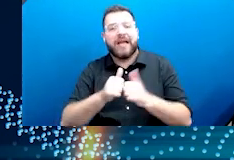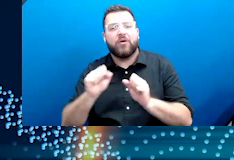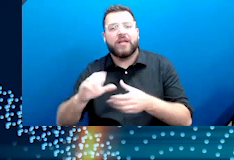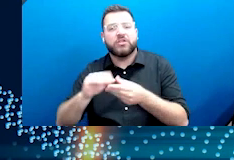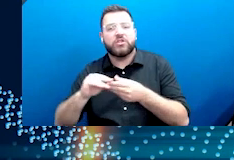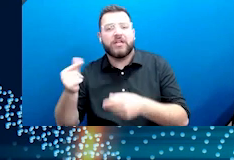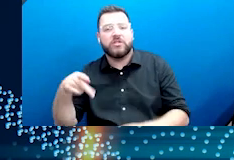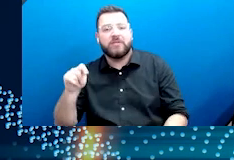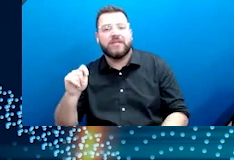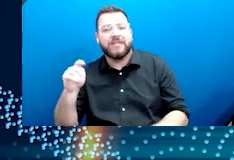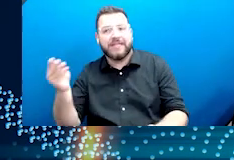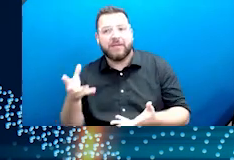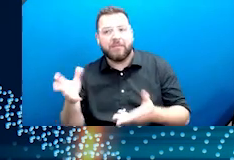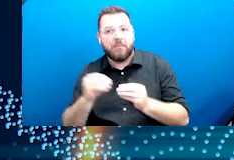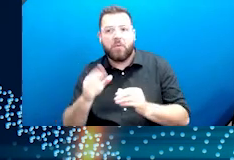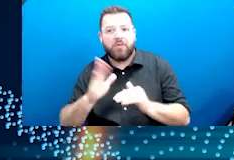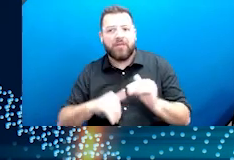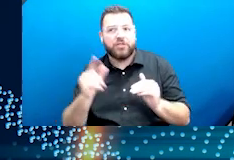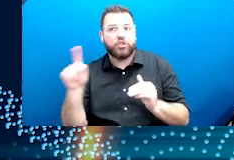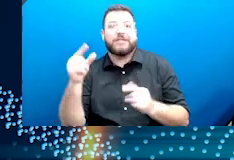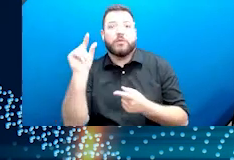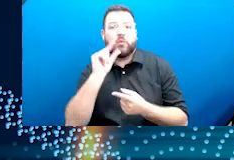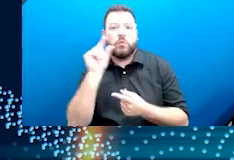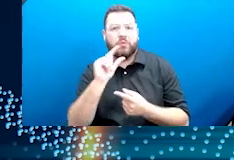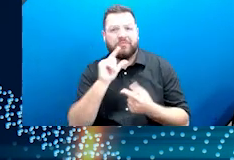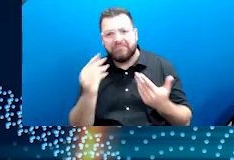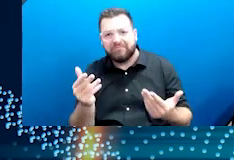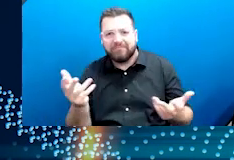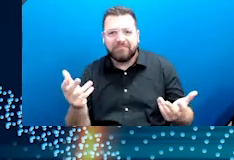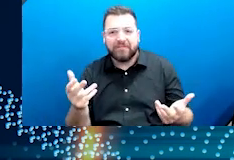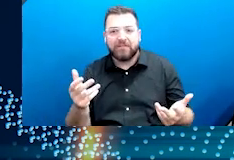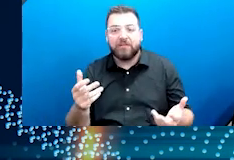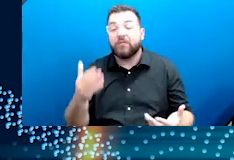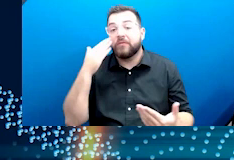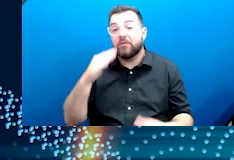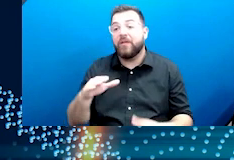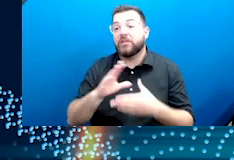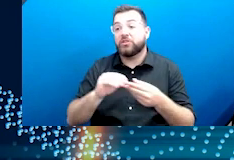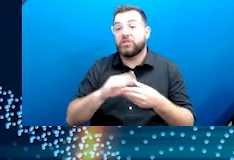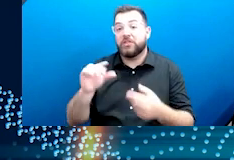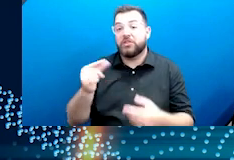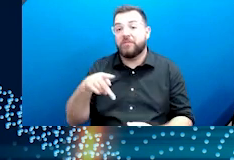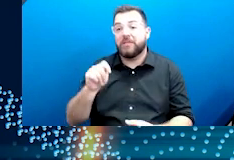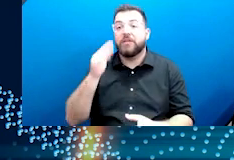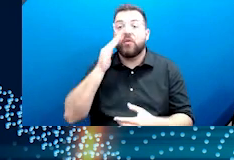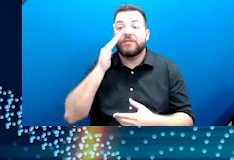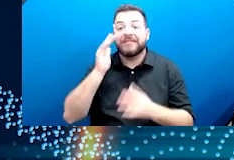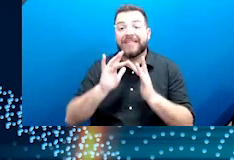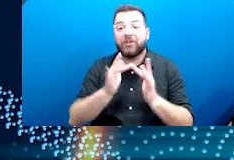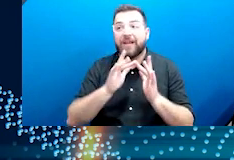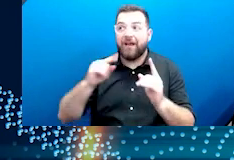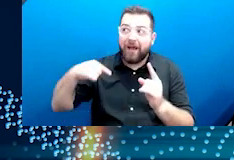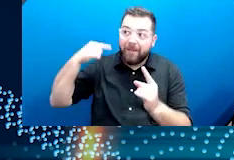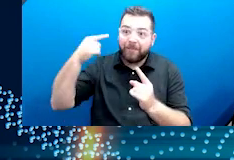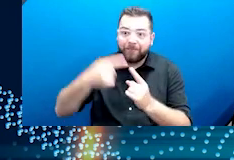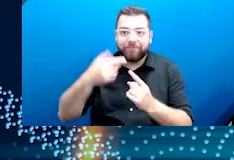going to give me more than a Google search will? Okay, so for this only knows the internet till about 2021. So for that, you'd have to